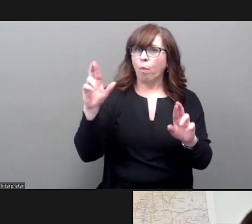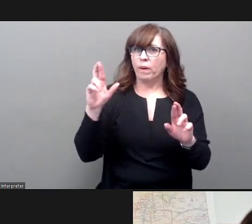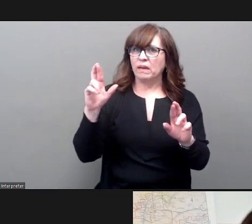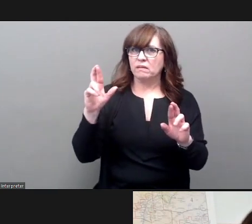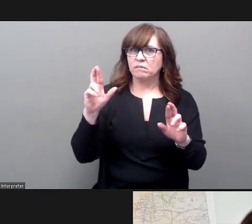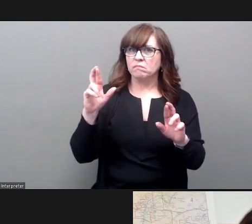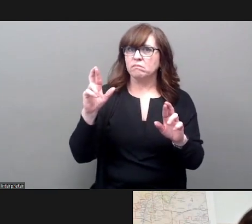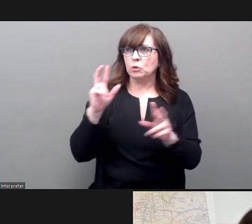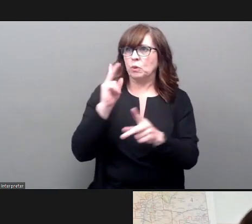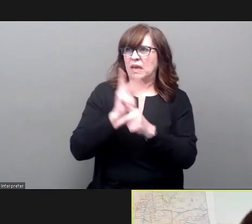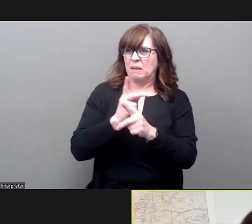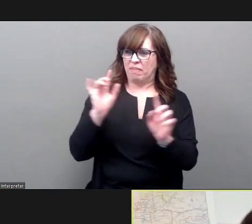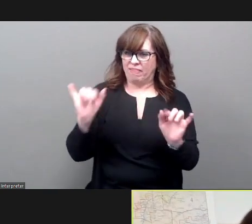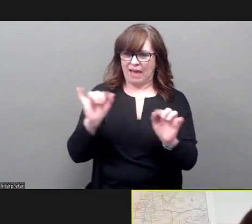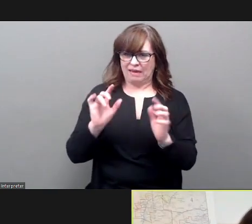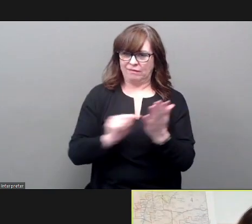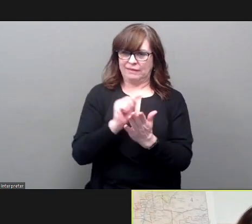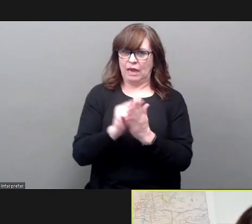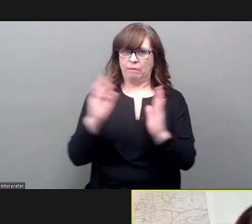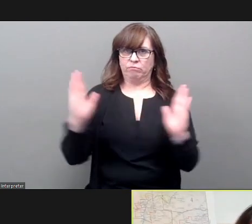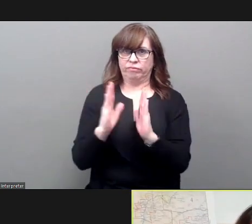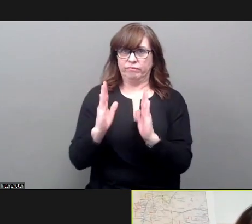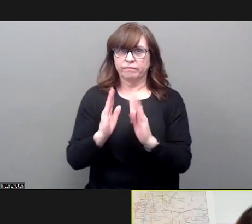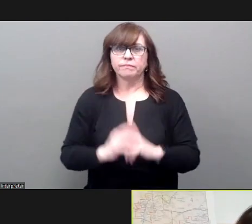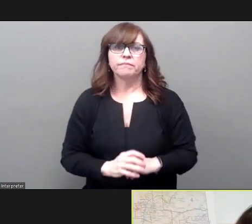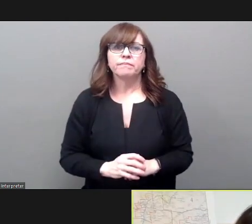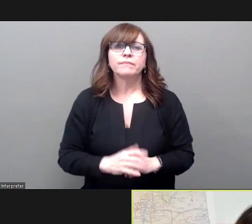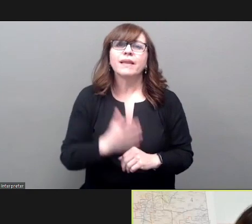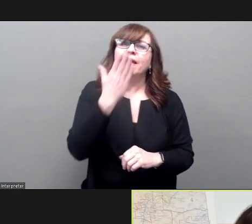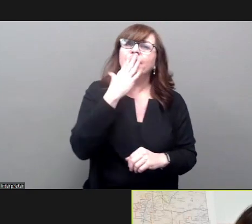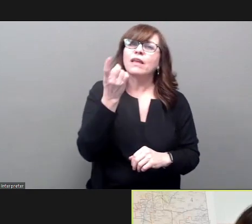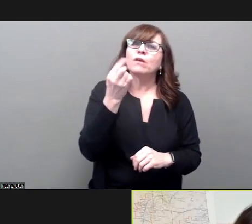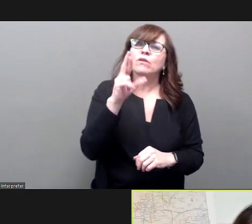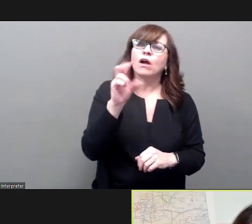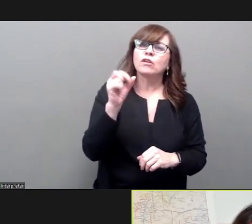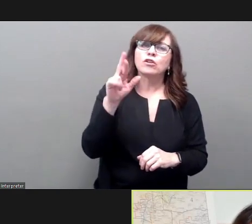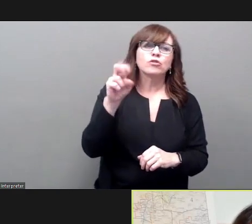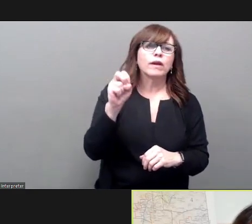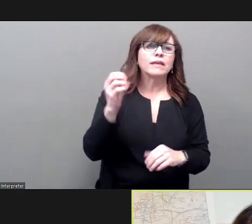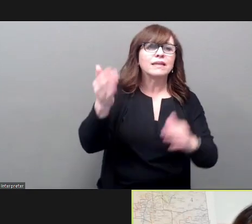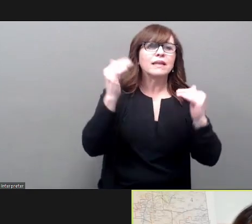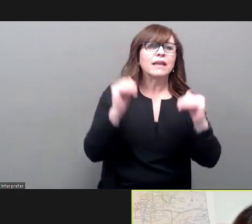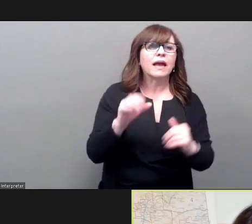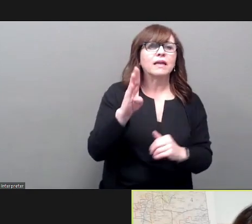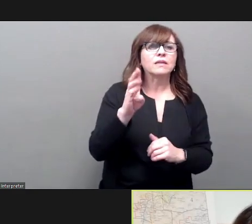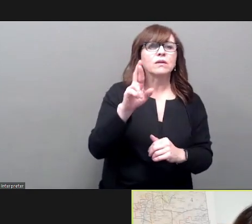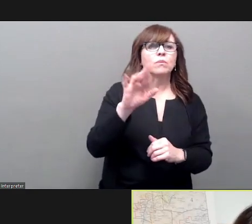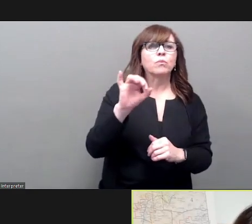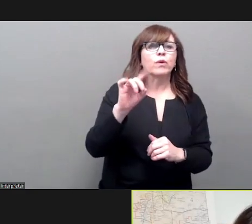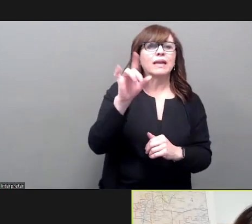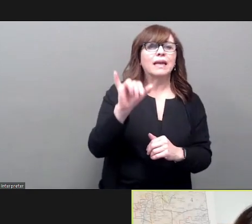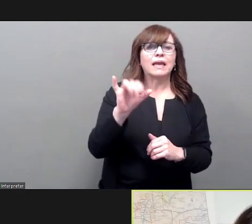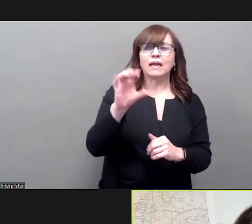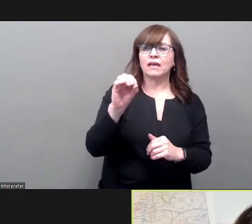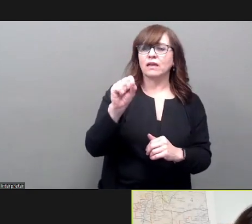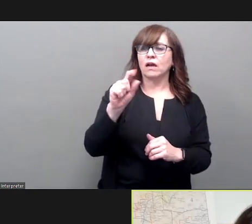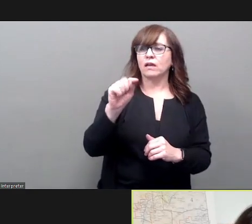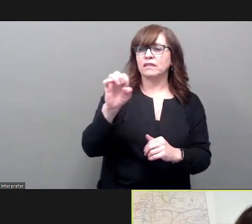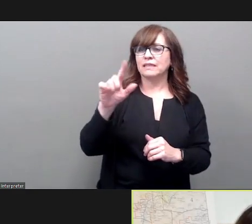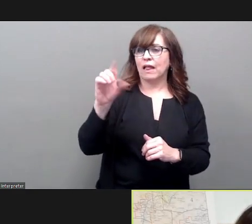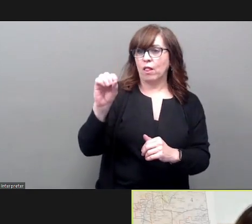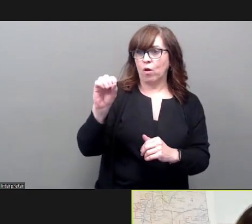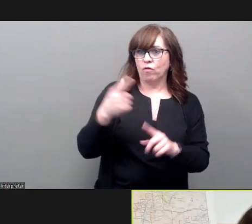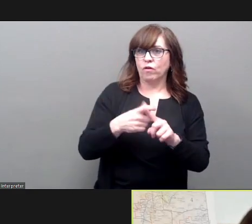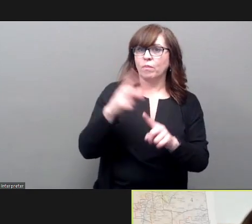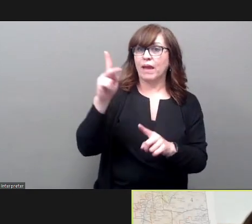you. Thank you, Dr. Scrace. Next, we have Brittany Costello from KOB. Go